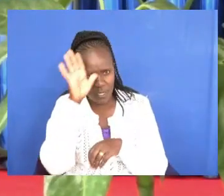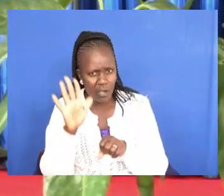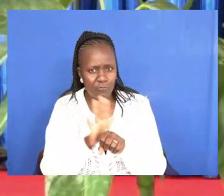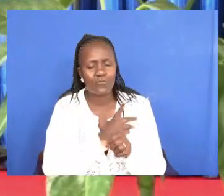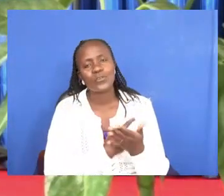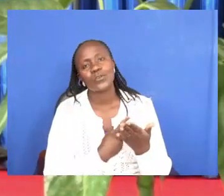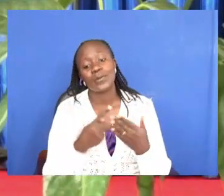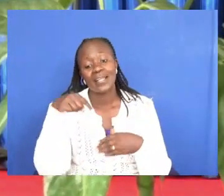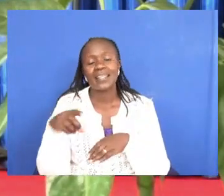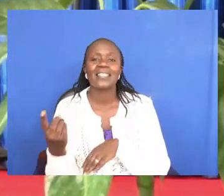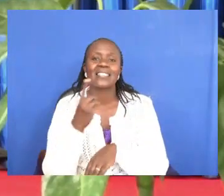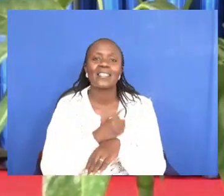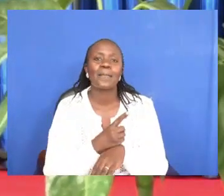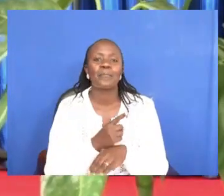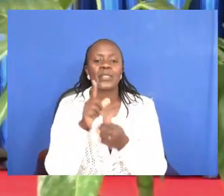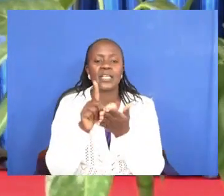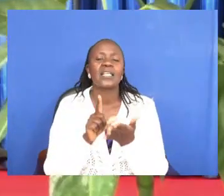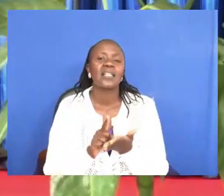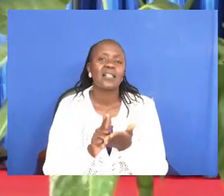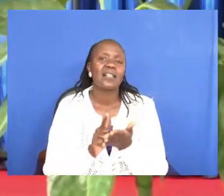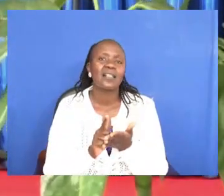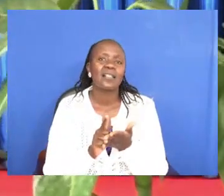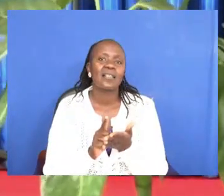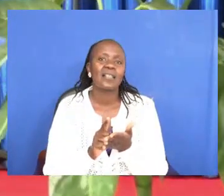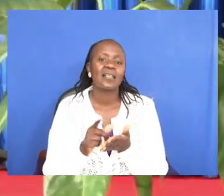week. Today, our lesson is